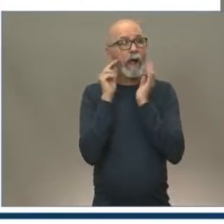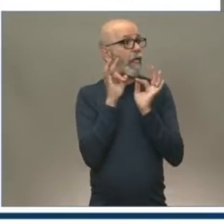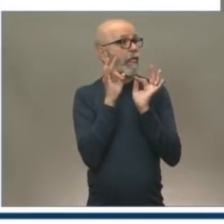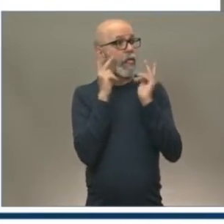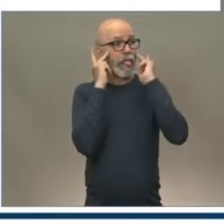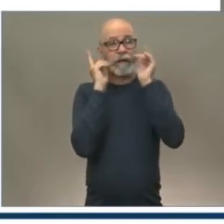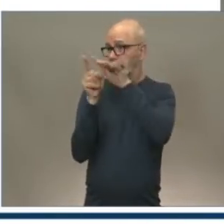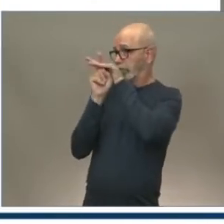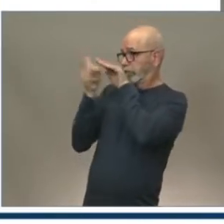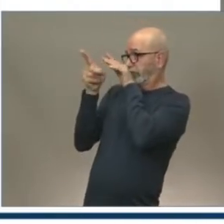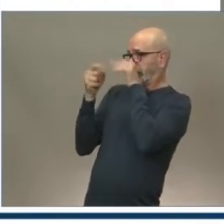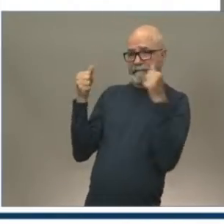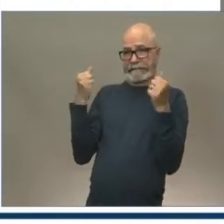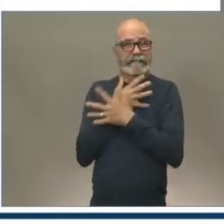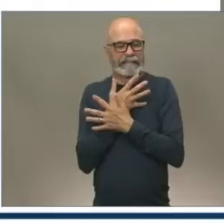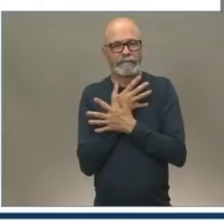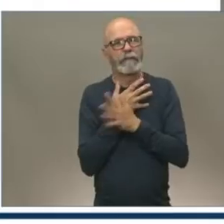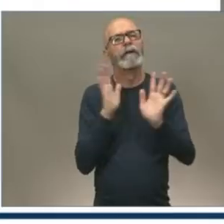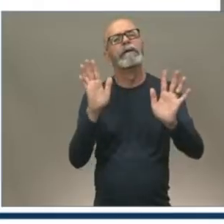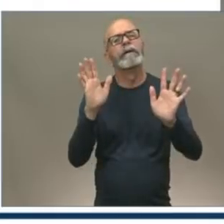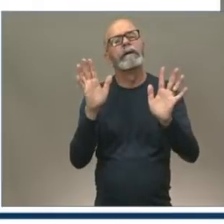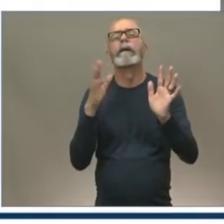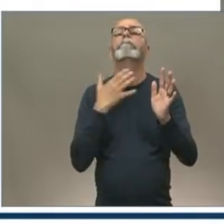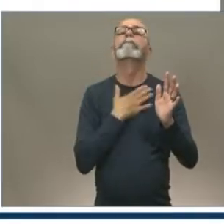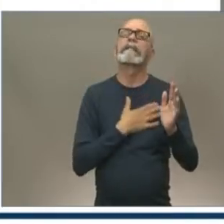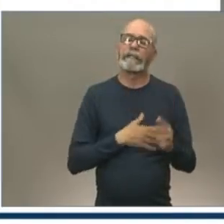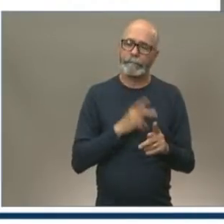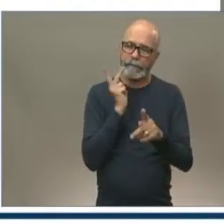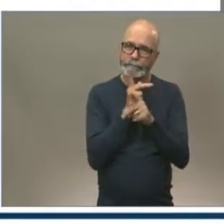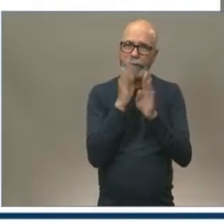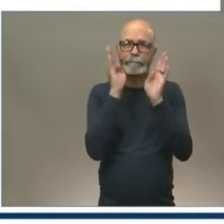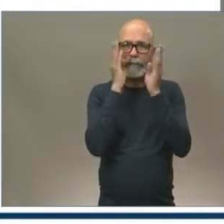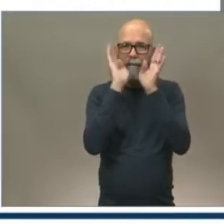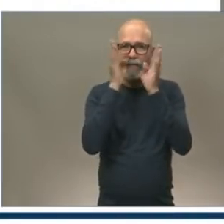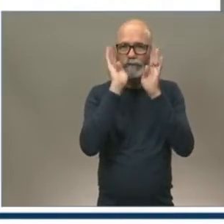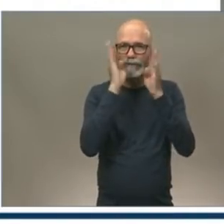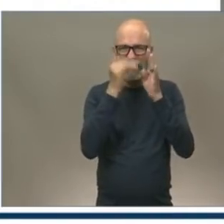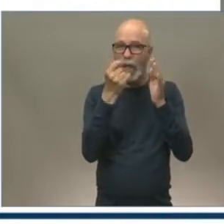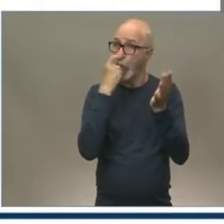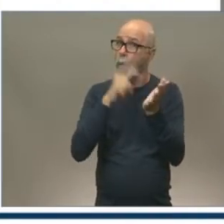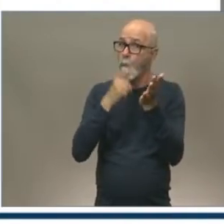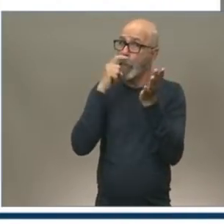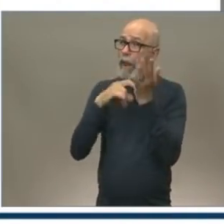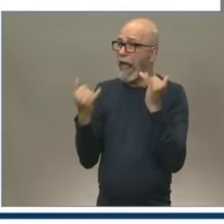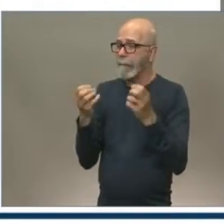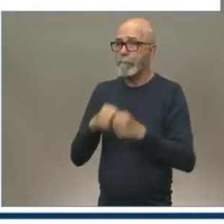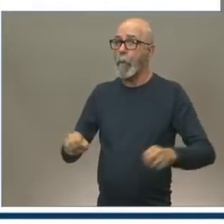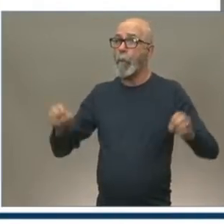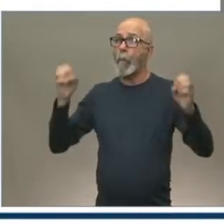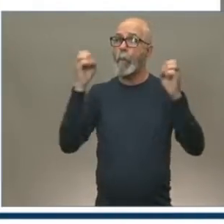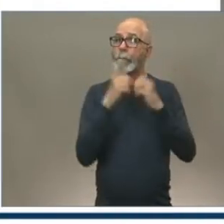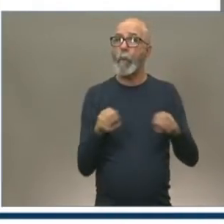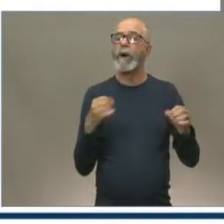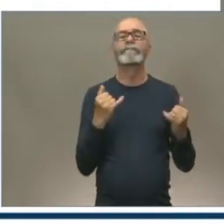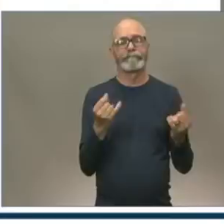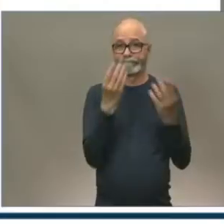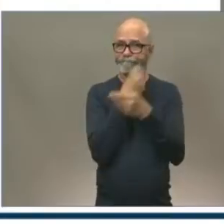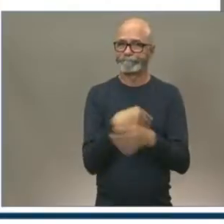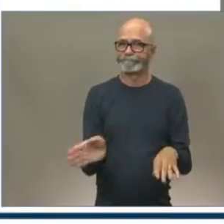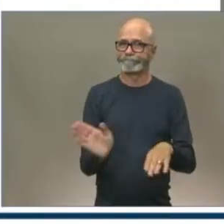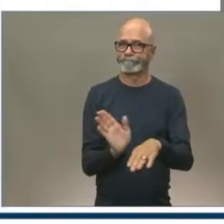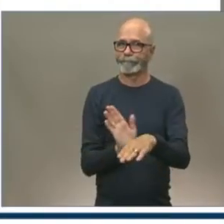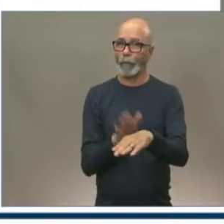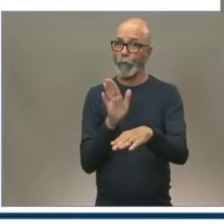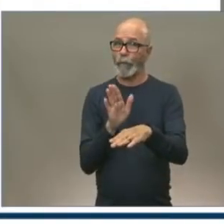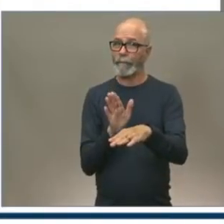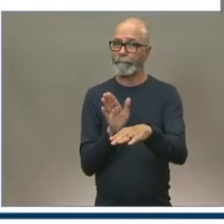people to pay attention. This increase in COVID-19 activity is a warning sign. We have been in this position before, and